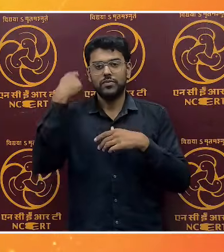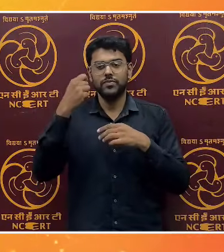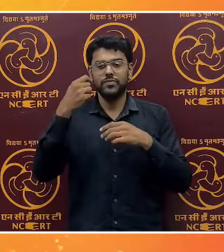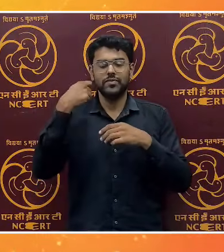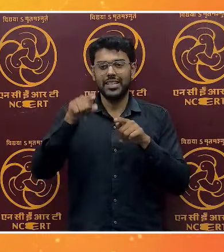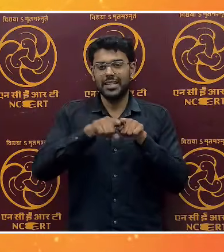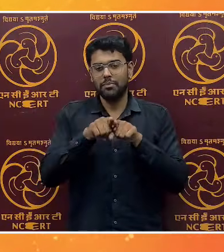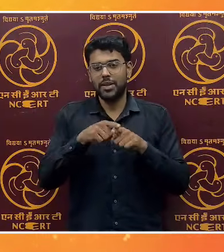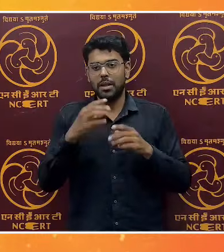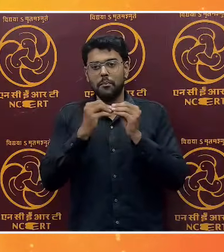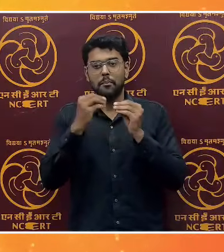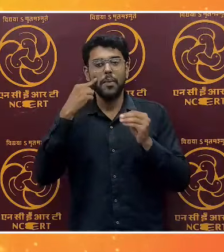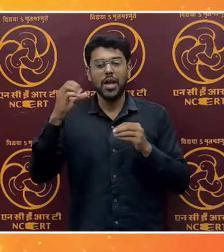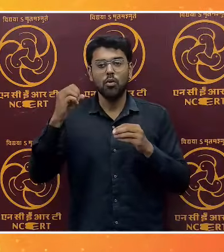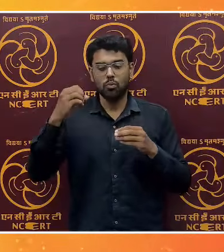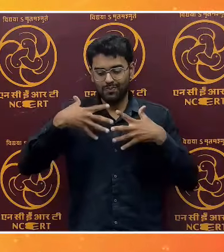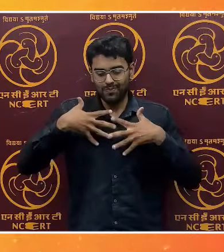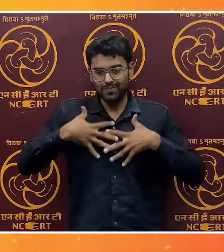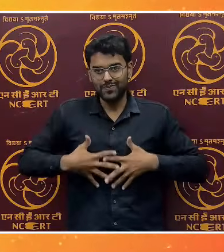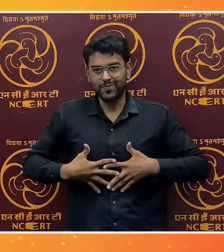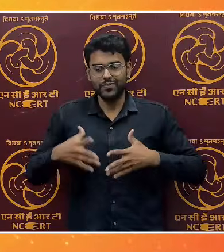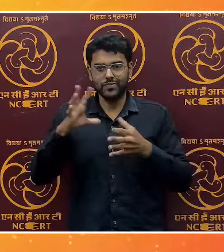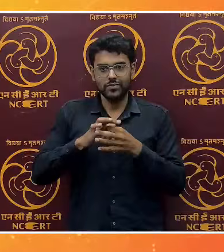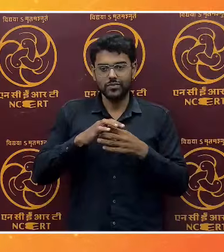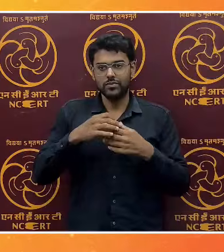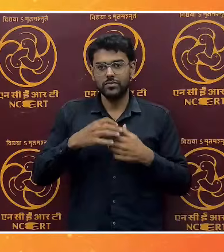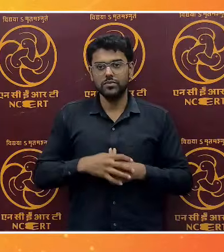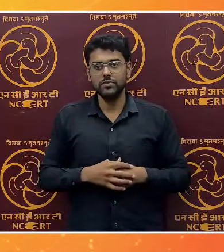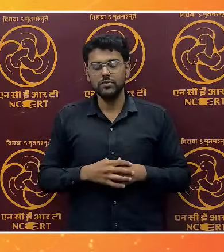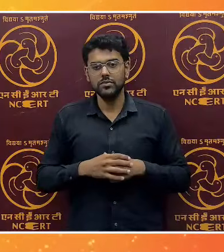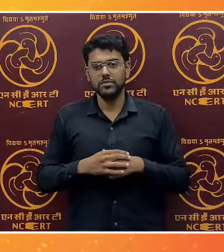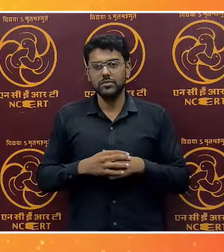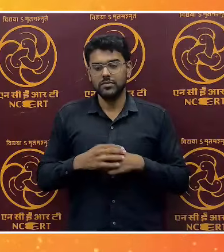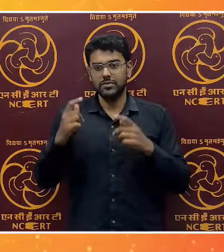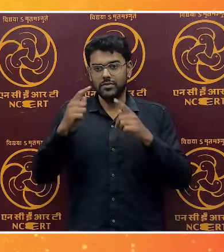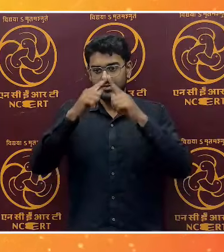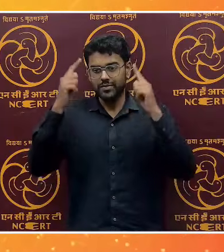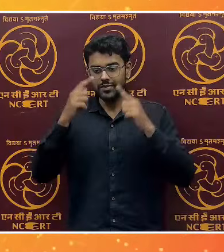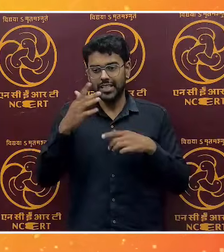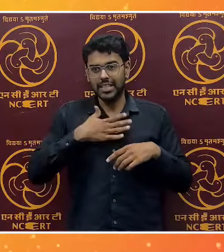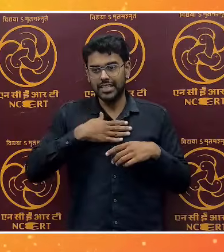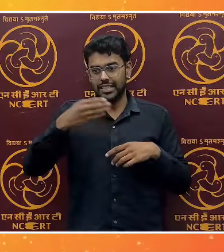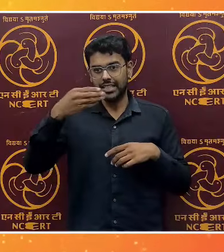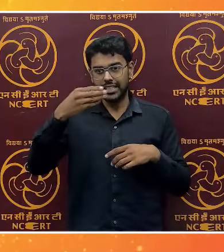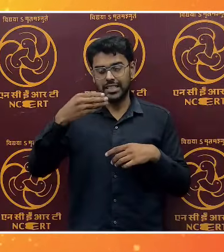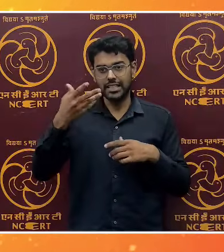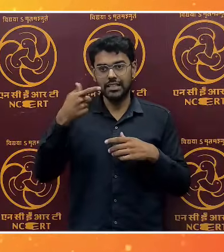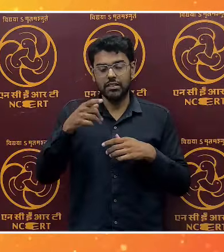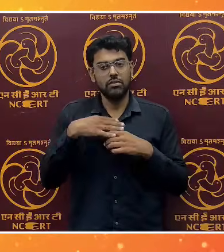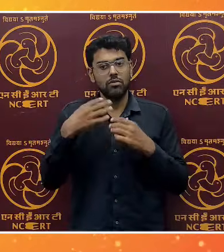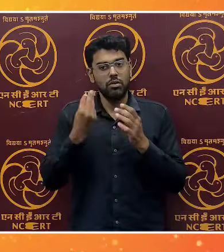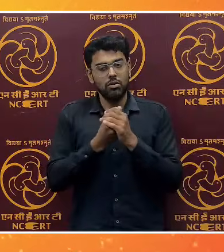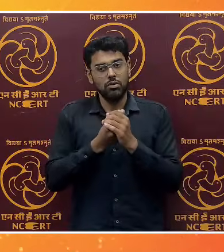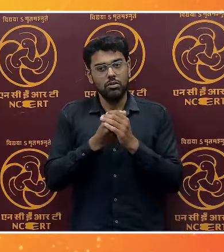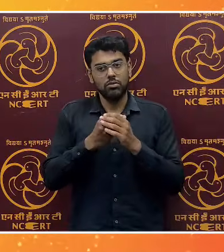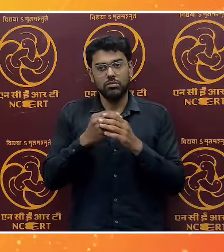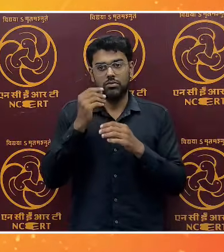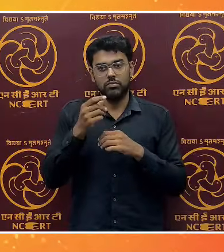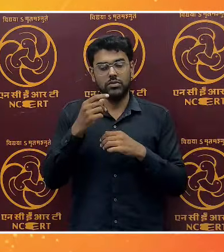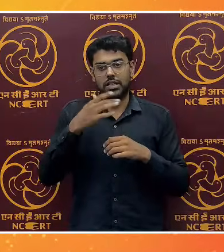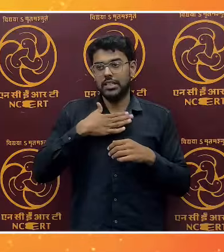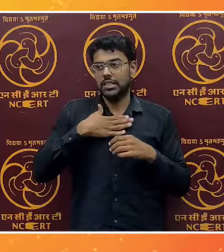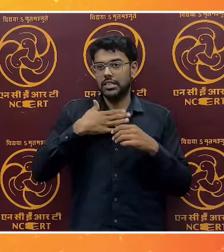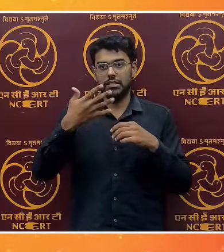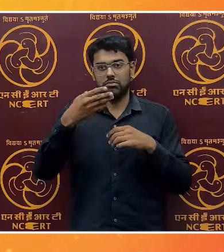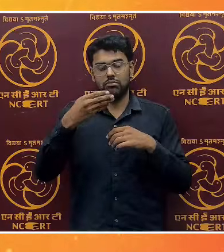biology lecture where you need to show leaves, green leaves, so you should not shoot in front of the green,